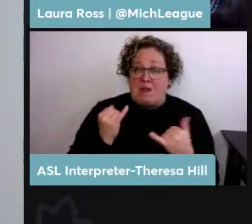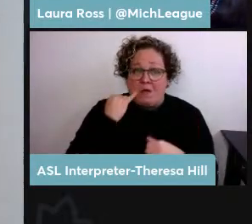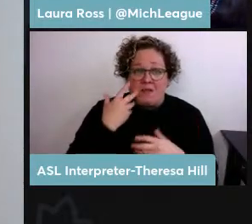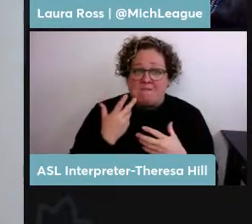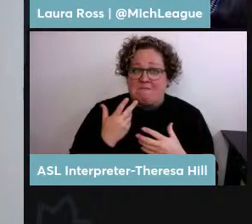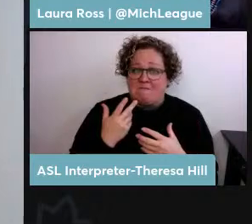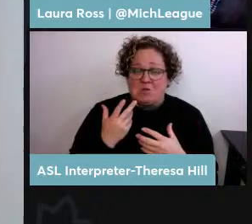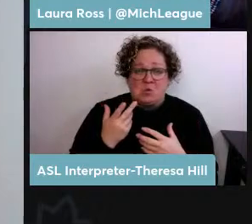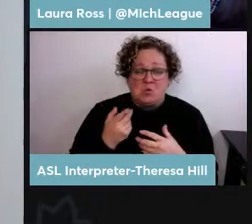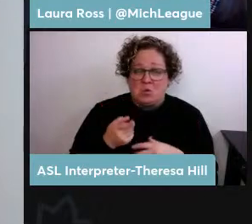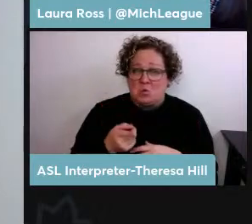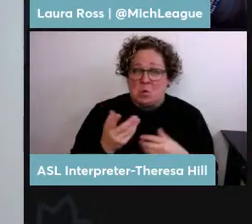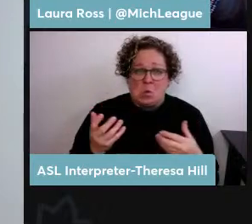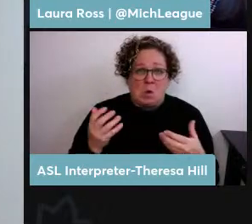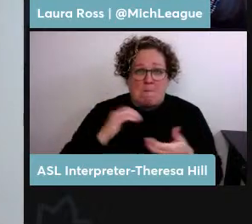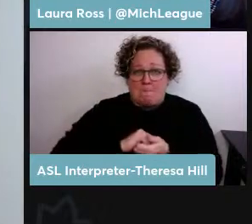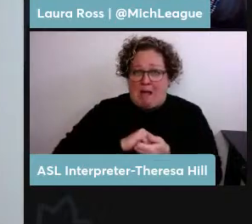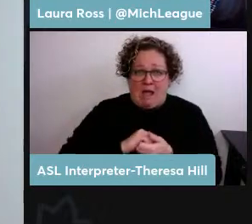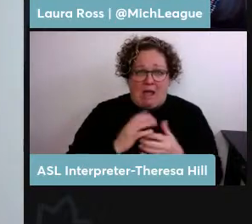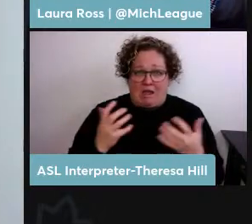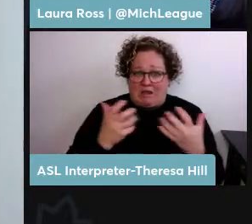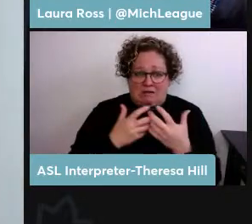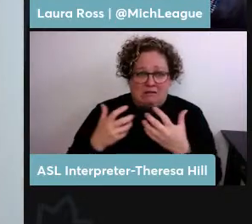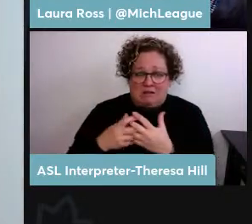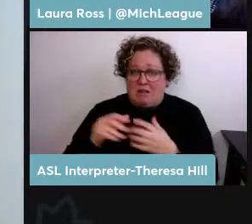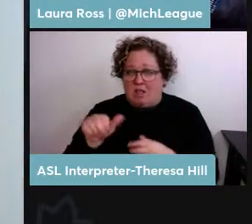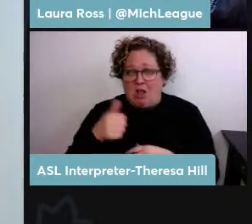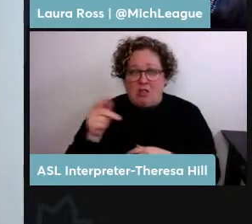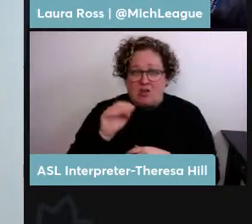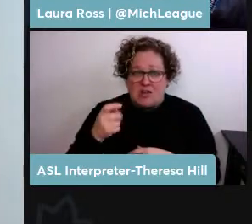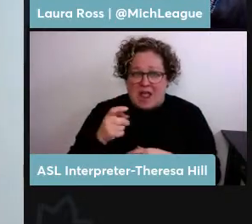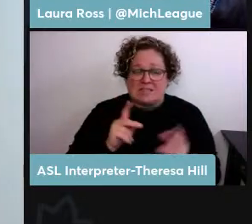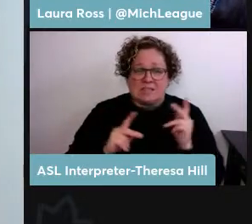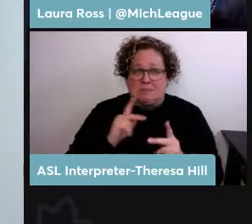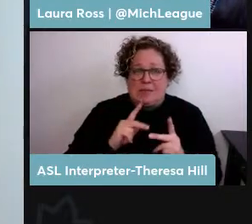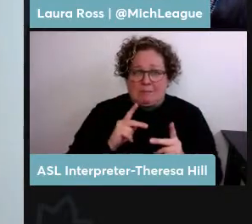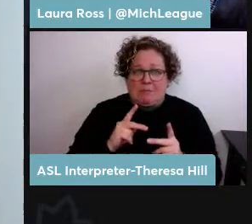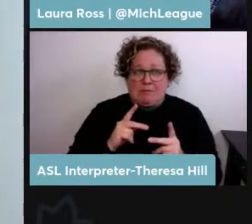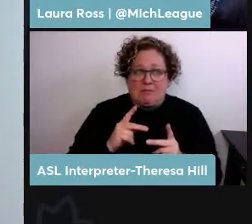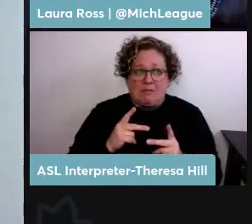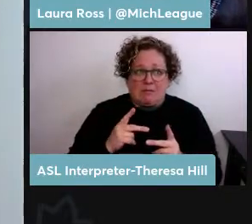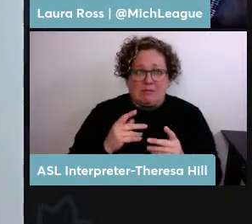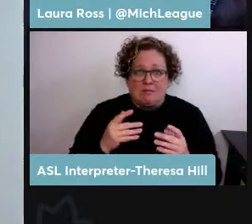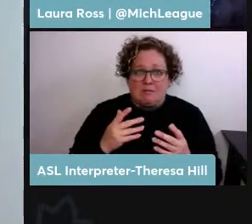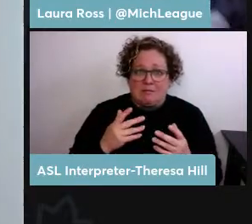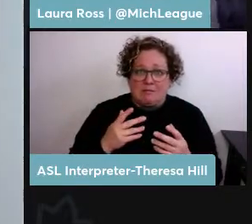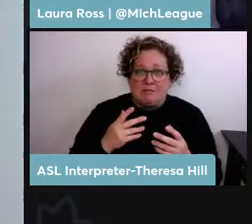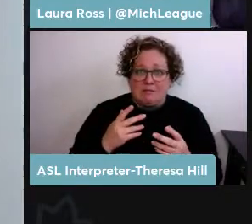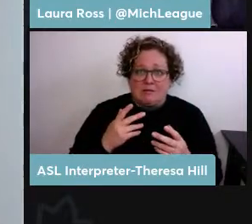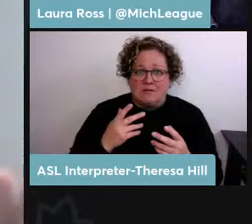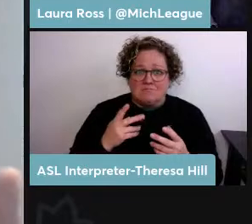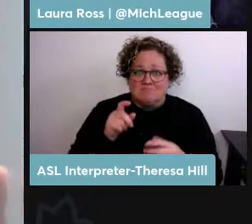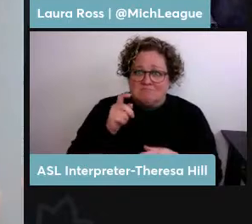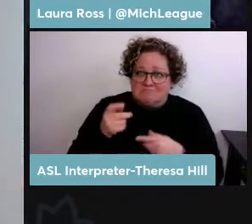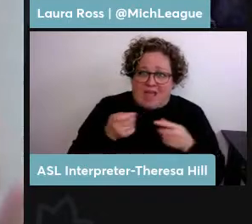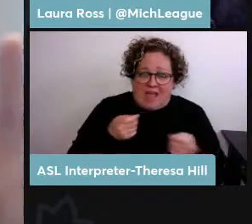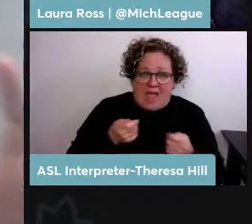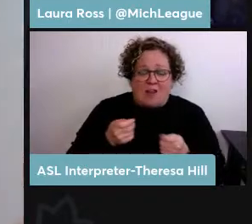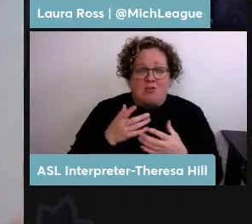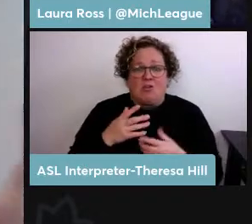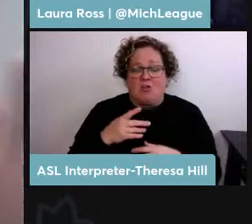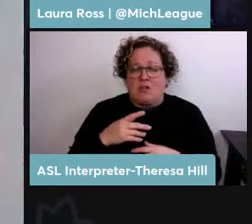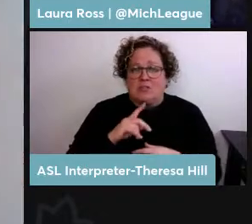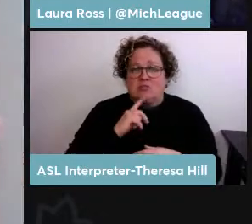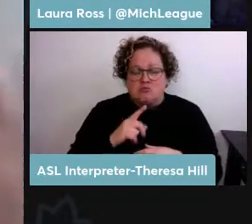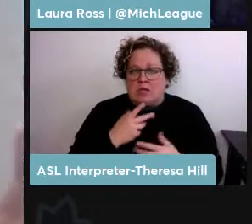the taxes that people incur, it is regressive. Oftentimes, people at the bottom of the income ladder in